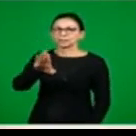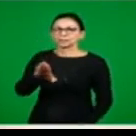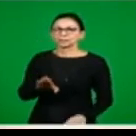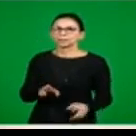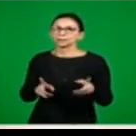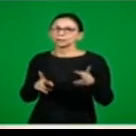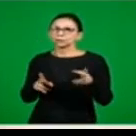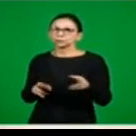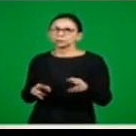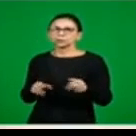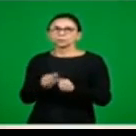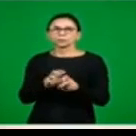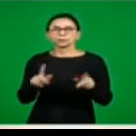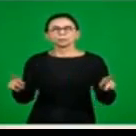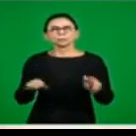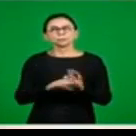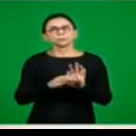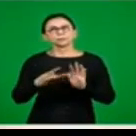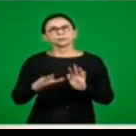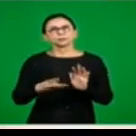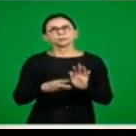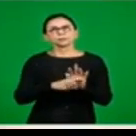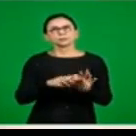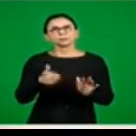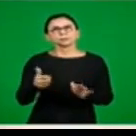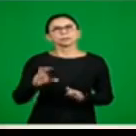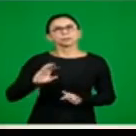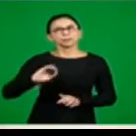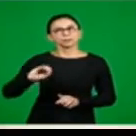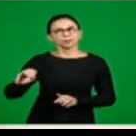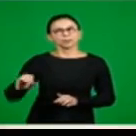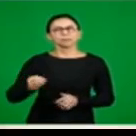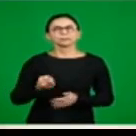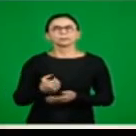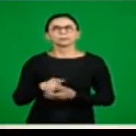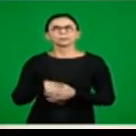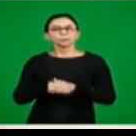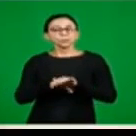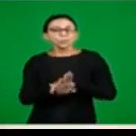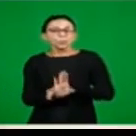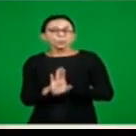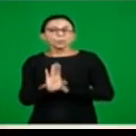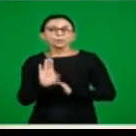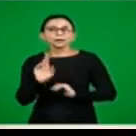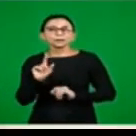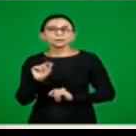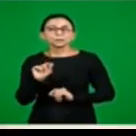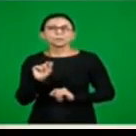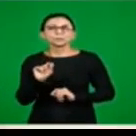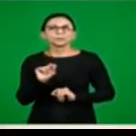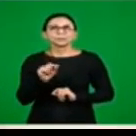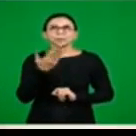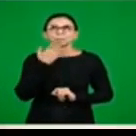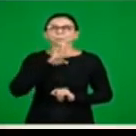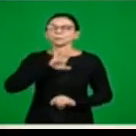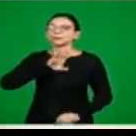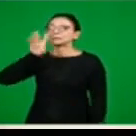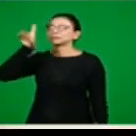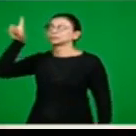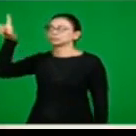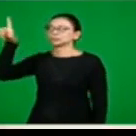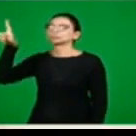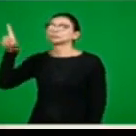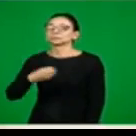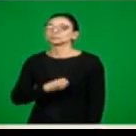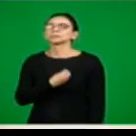us. As we kept in Revelation 3:10, since you kept your word, this is going to be our redemption. It's the word